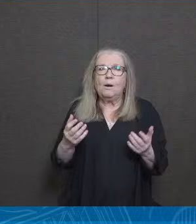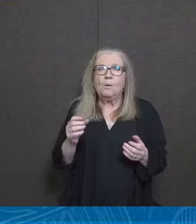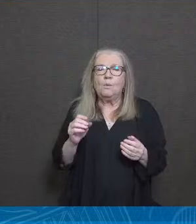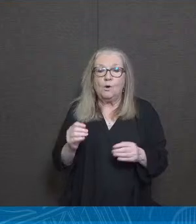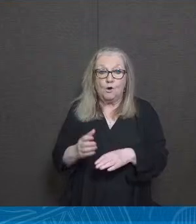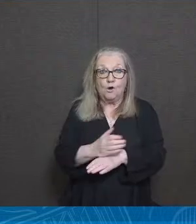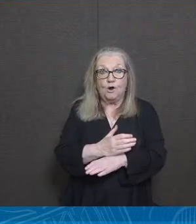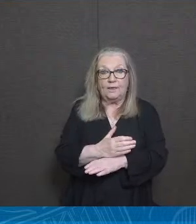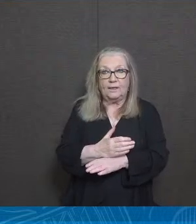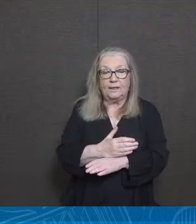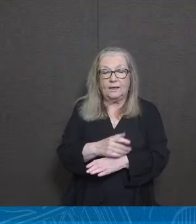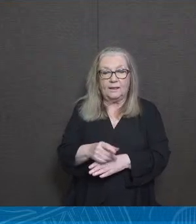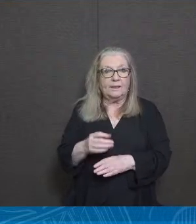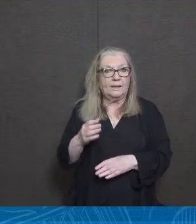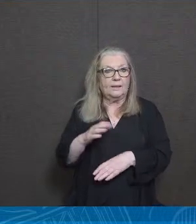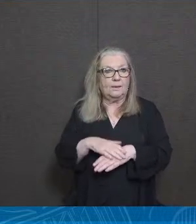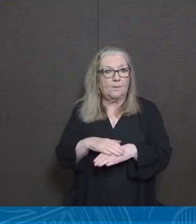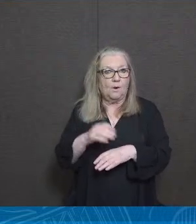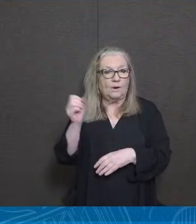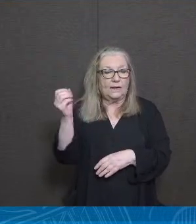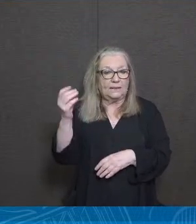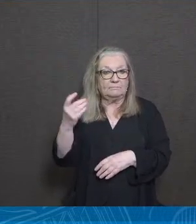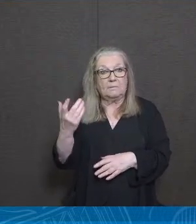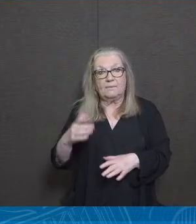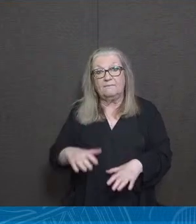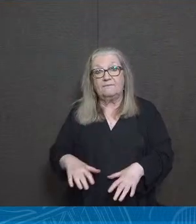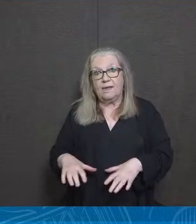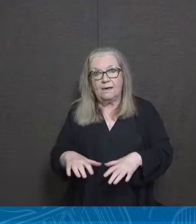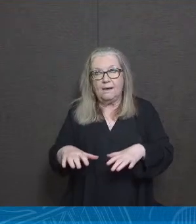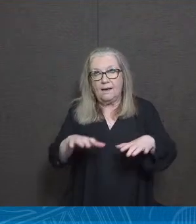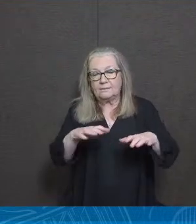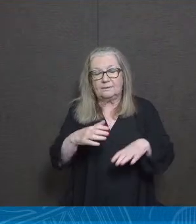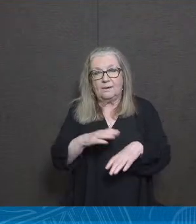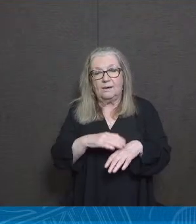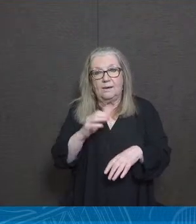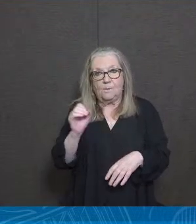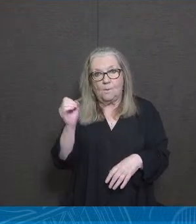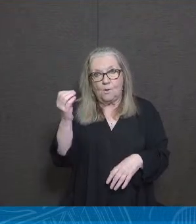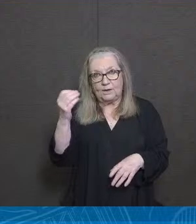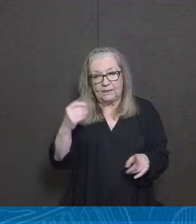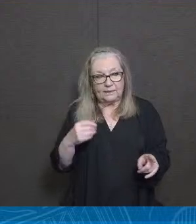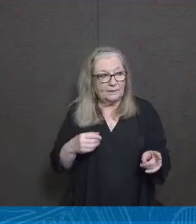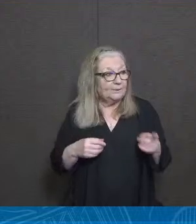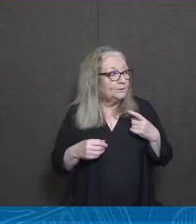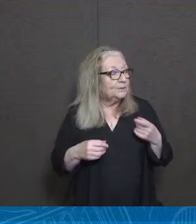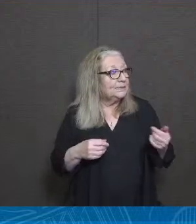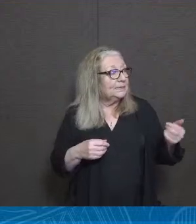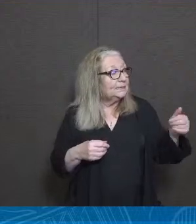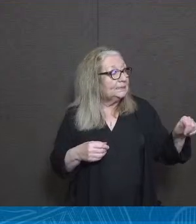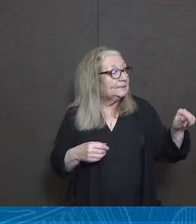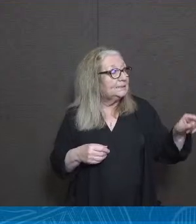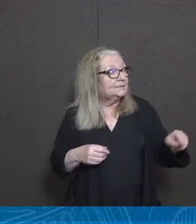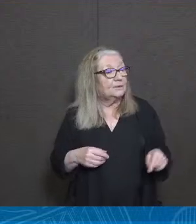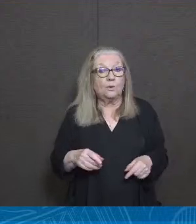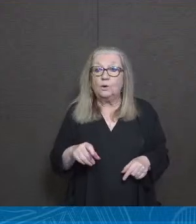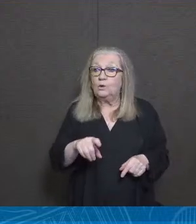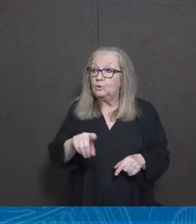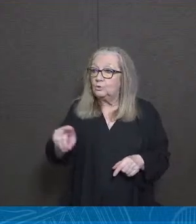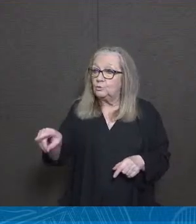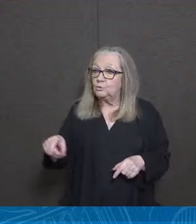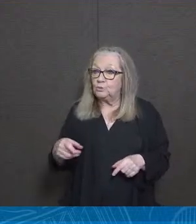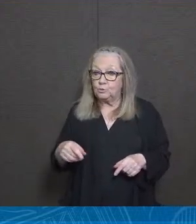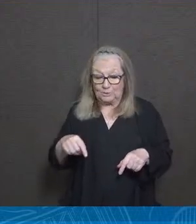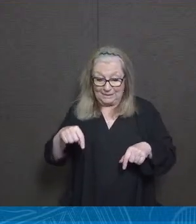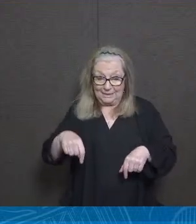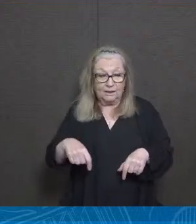So yeah, many, thank you. Now we can see our next one. what are your key takeaways from this